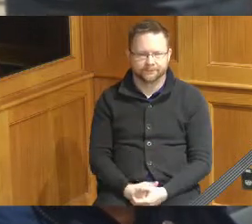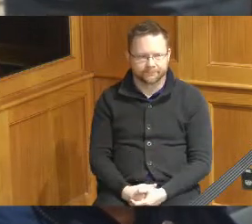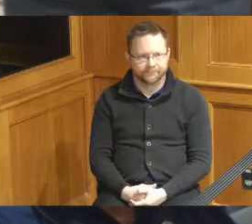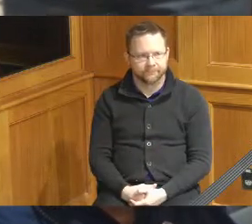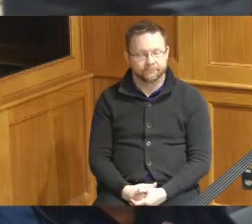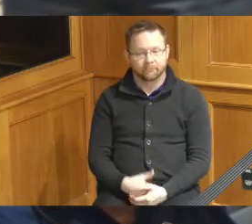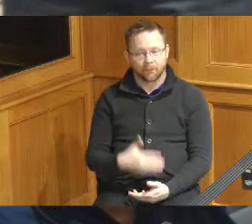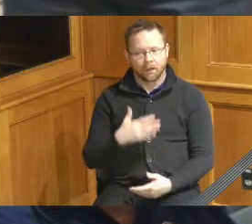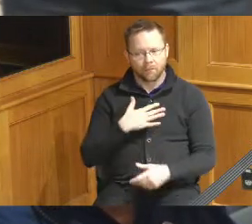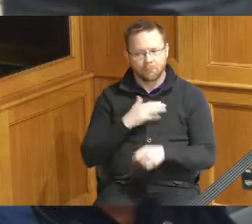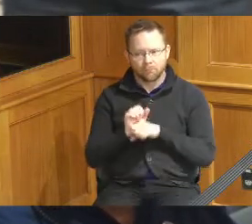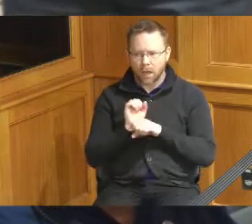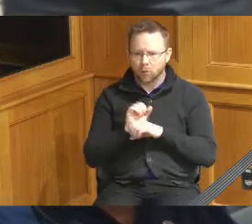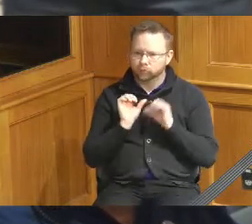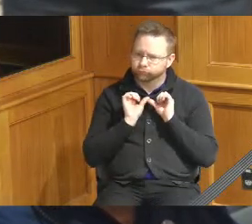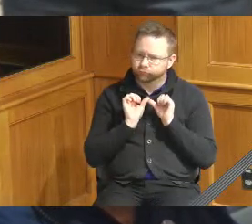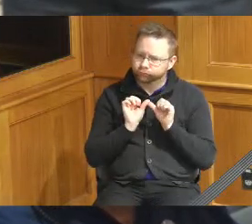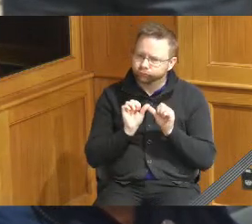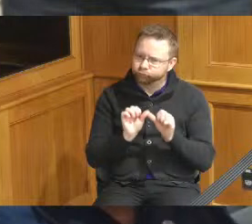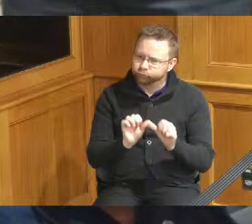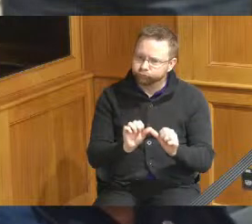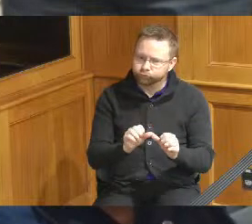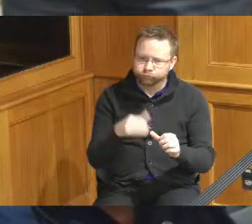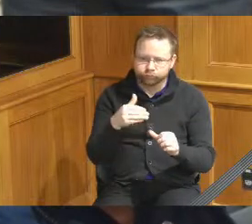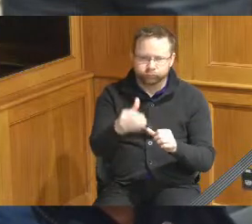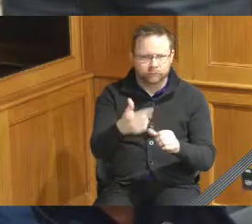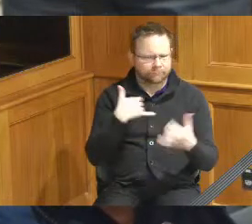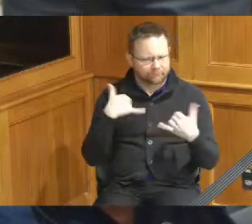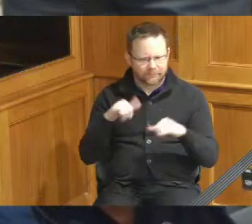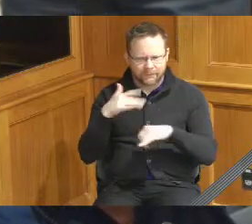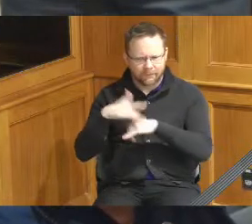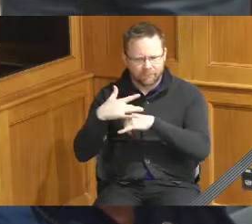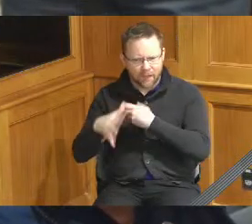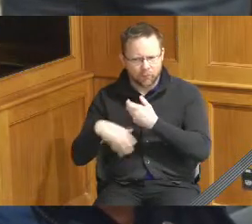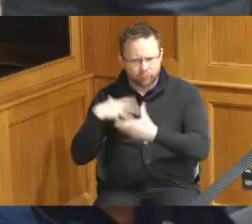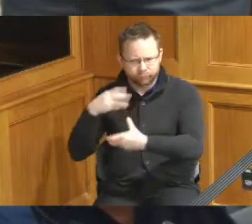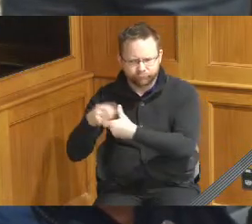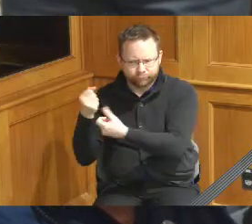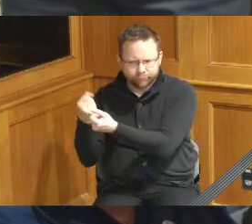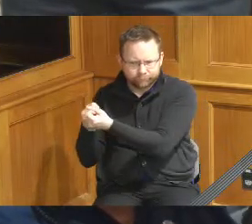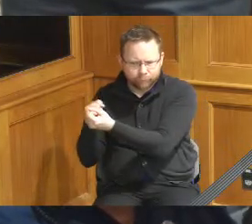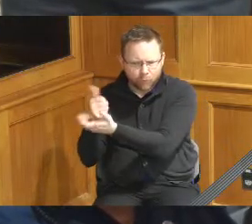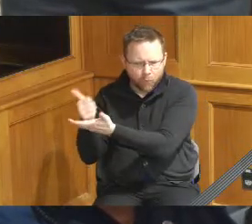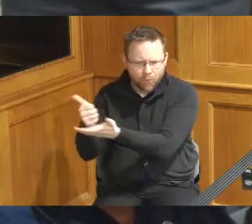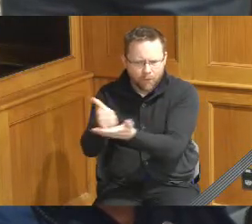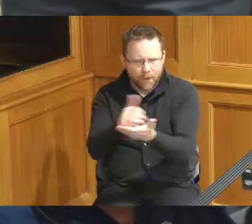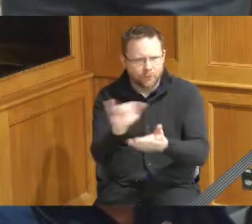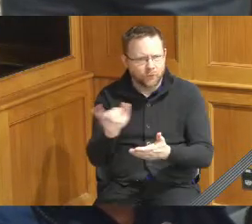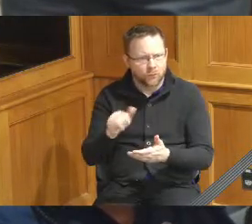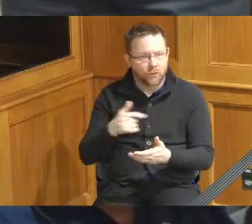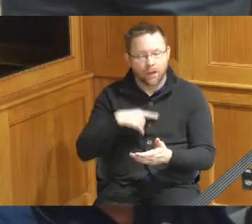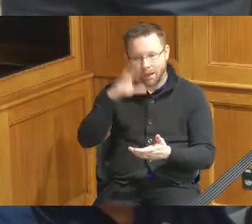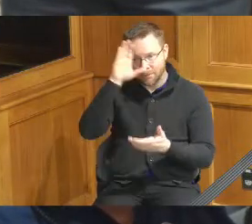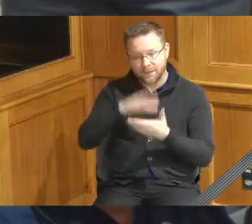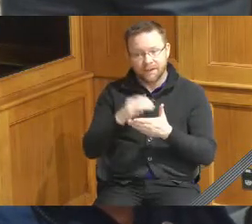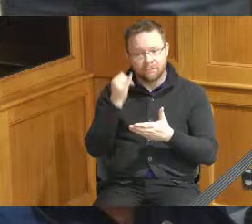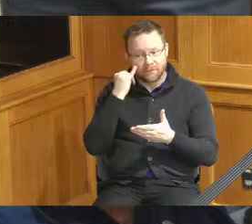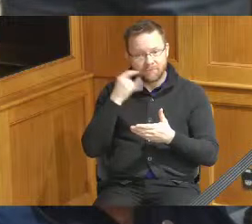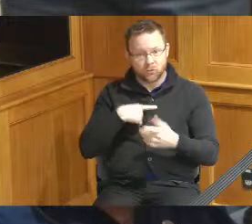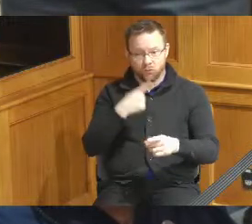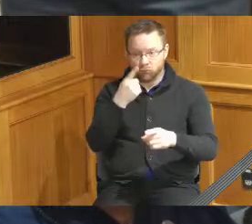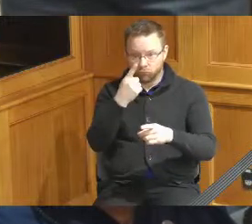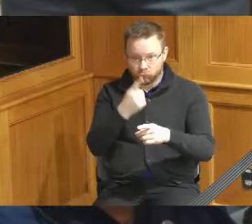my journey continues, I will still be available to assist where needed, because I truly believe if you do the right things for the